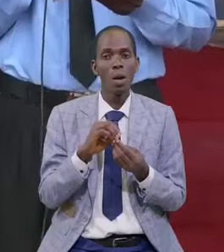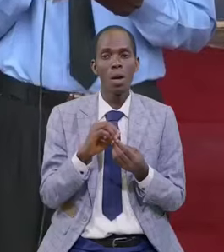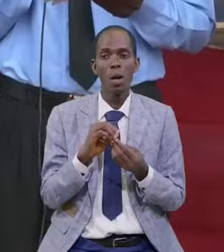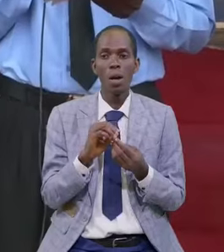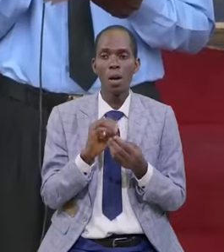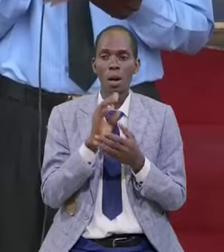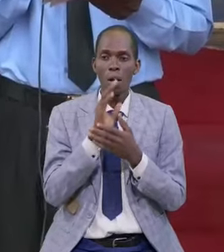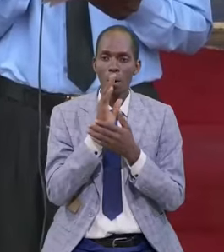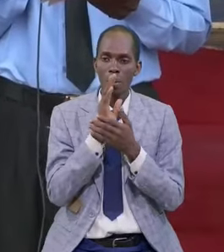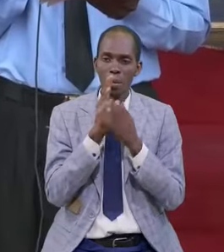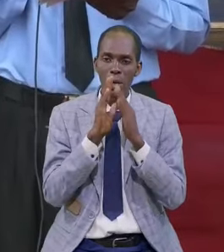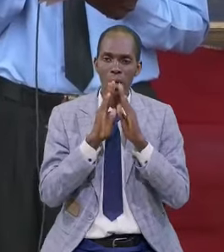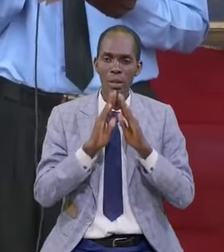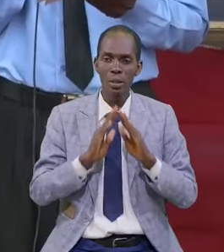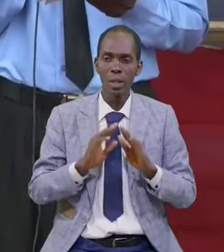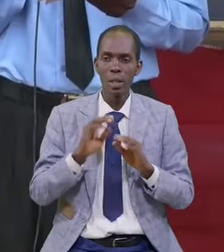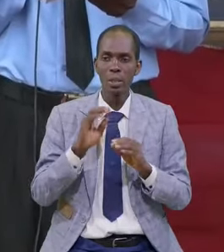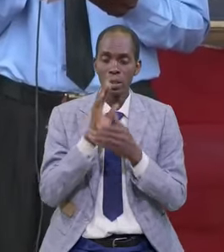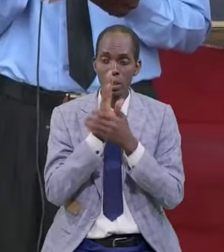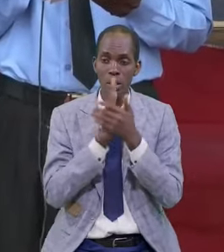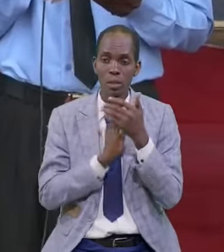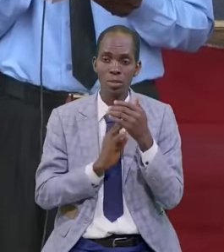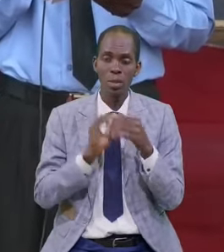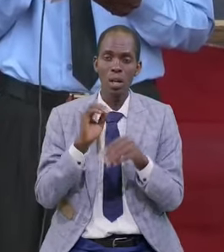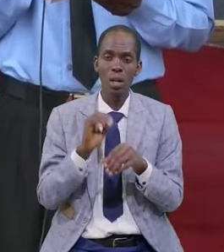us we